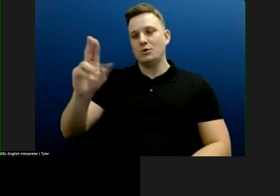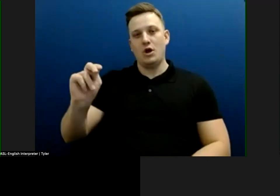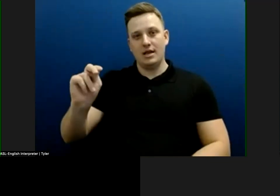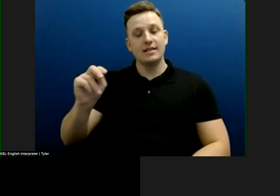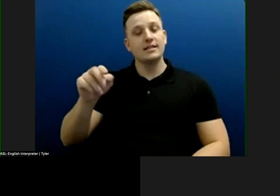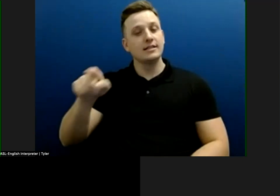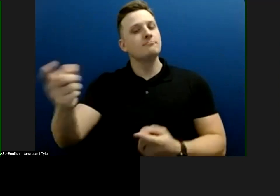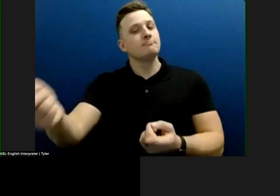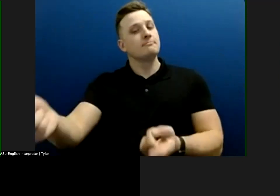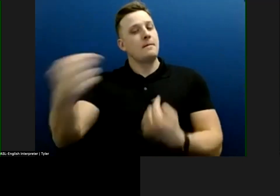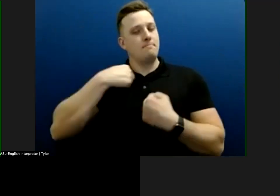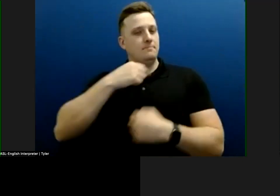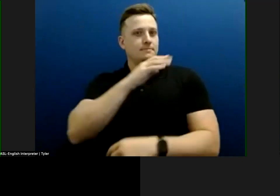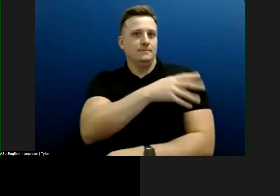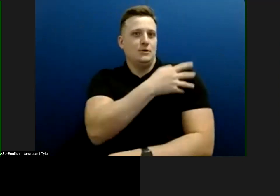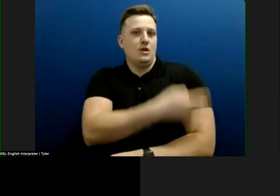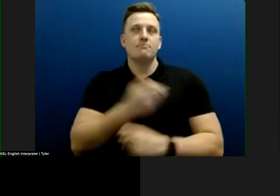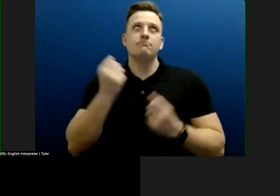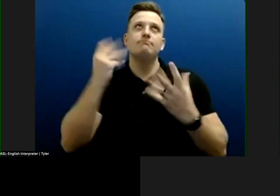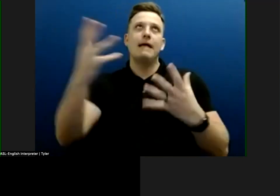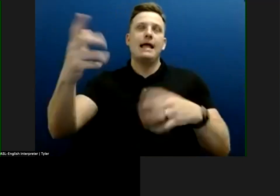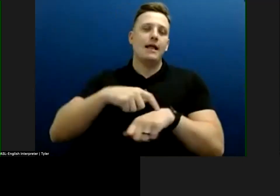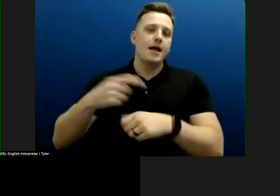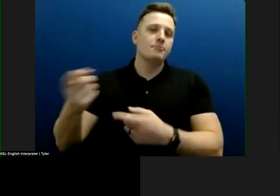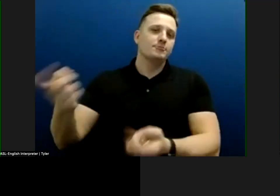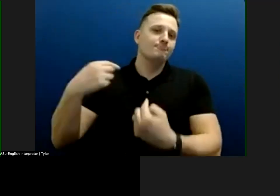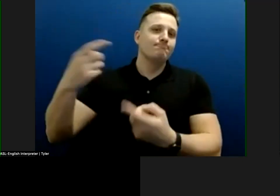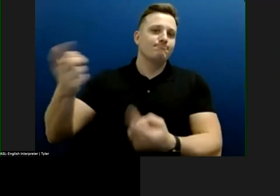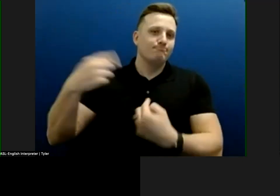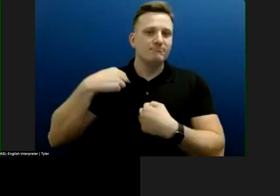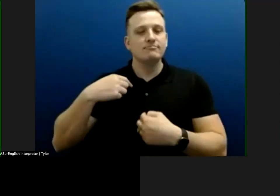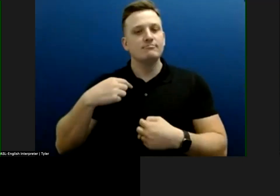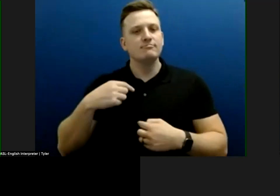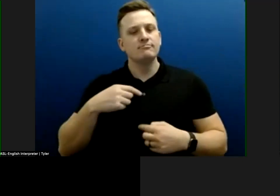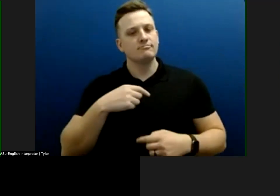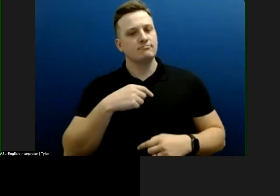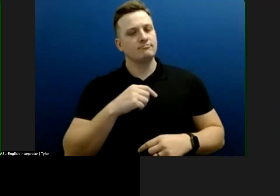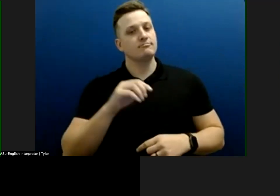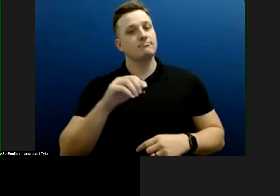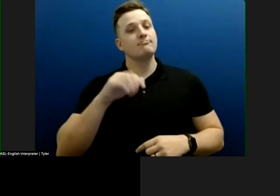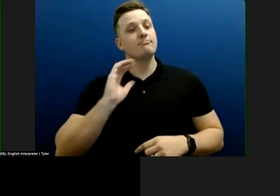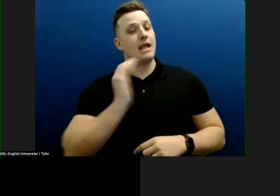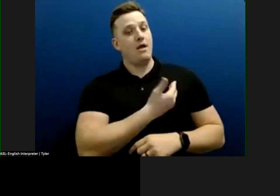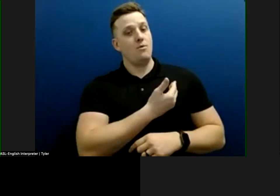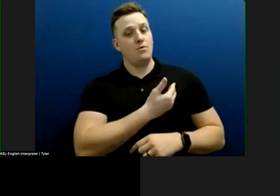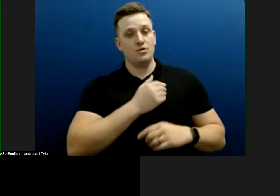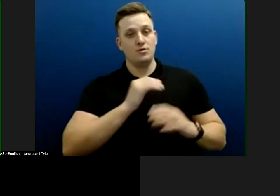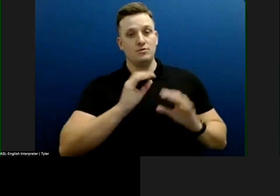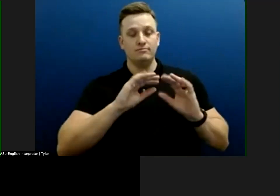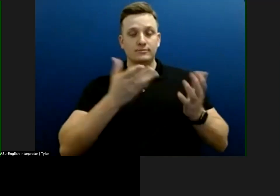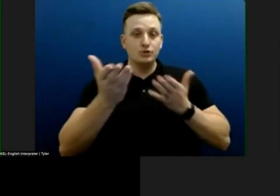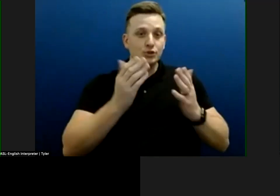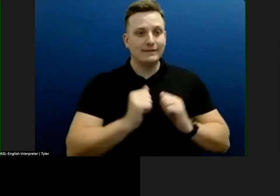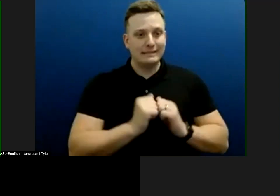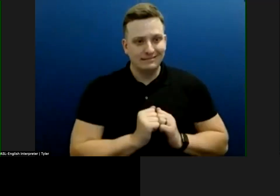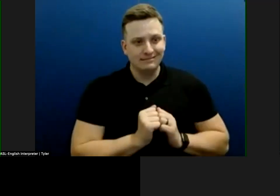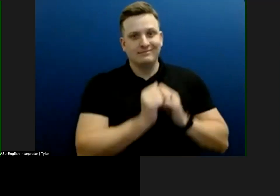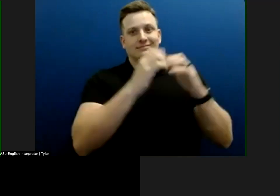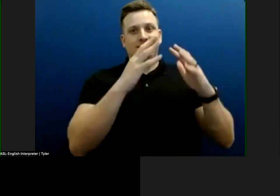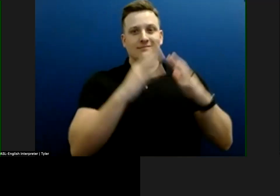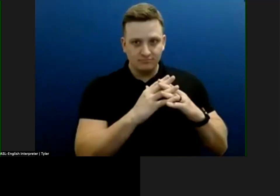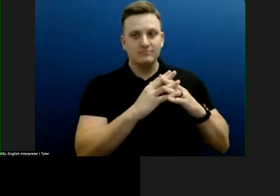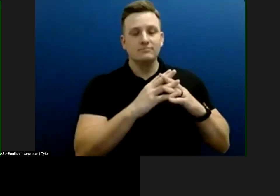Scotland many times in the early days when we were establishing our services and support systems